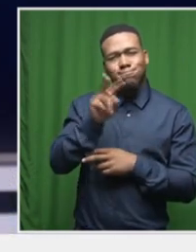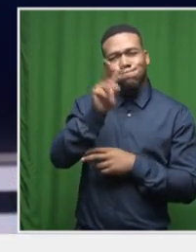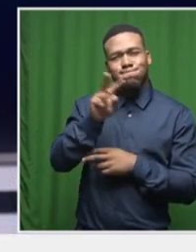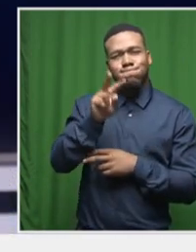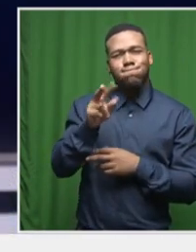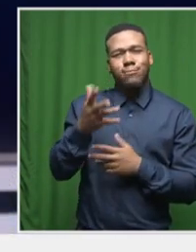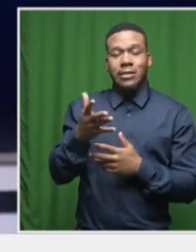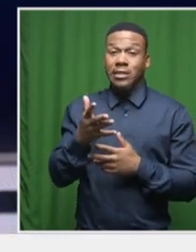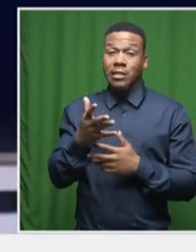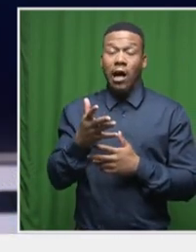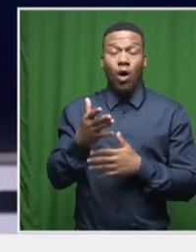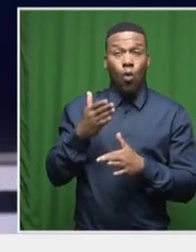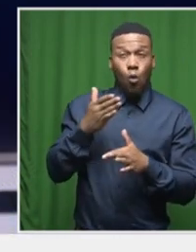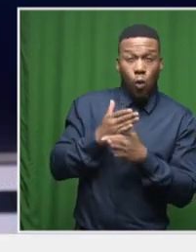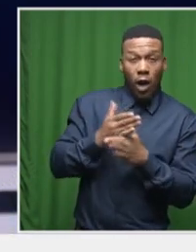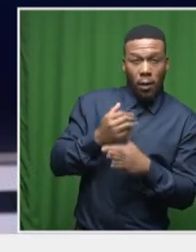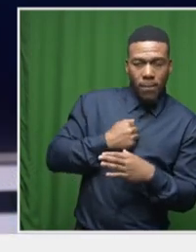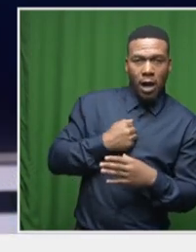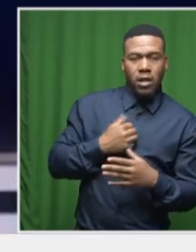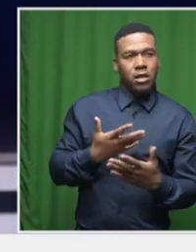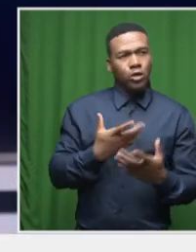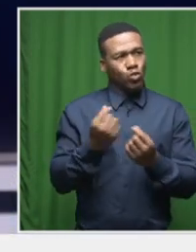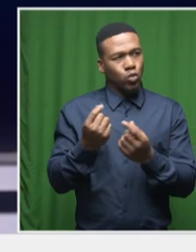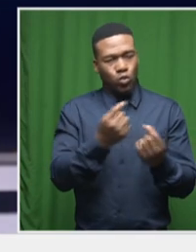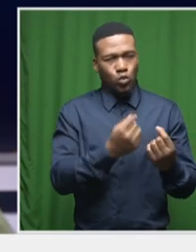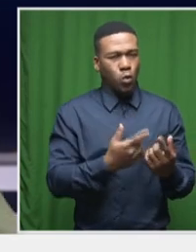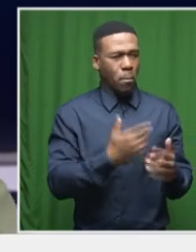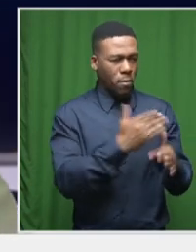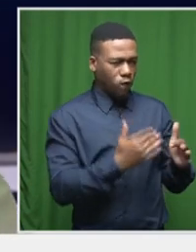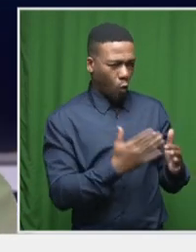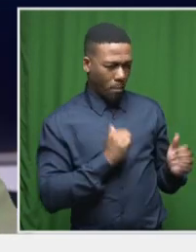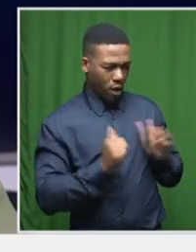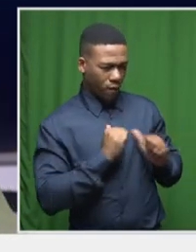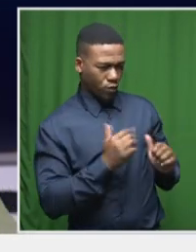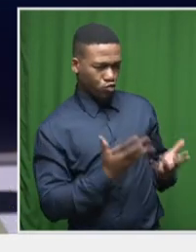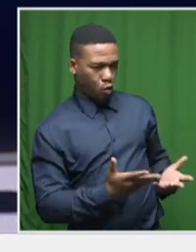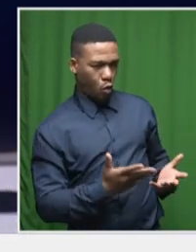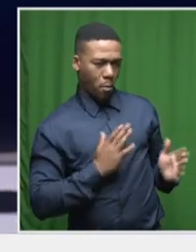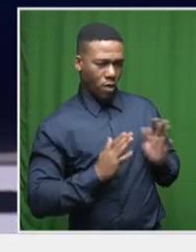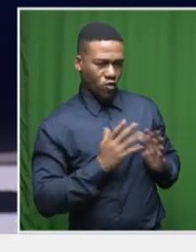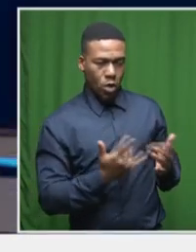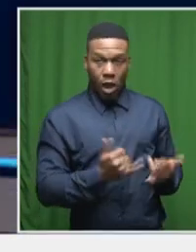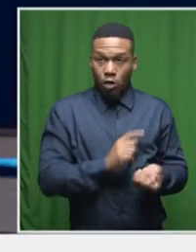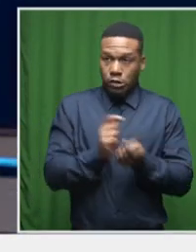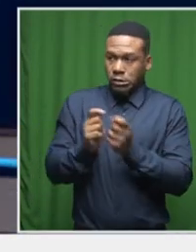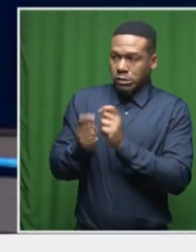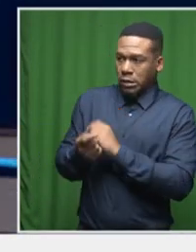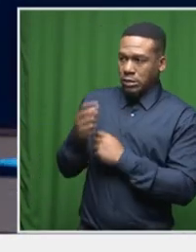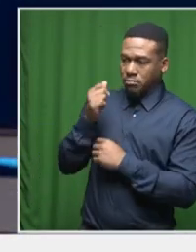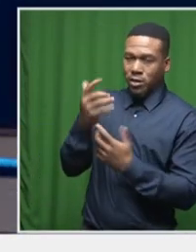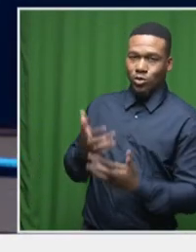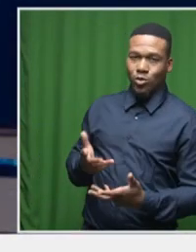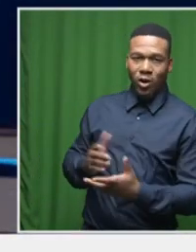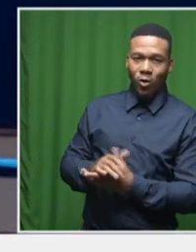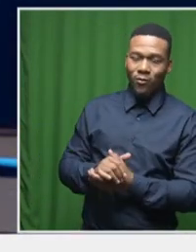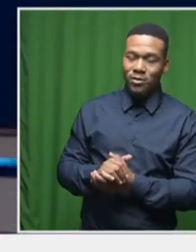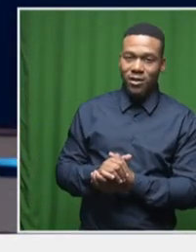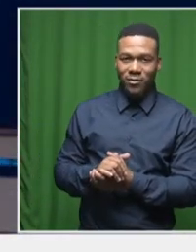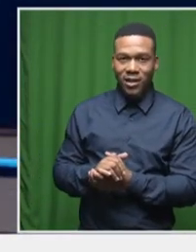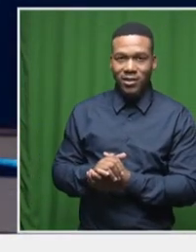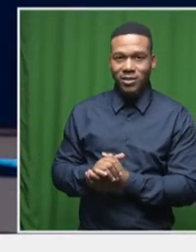stuff that I did before, but now I'm a changed man. Uh-huh. I need to do things differently. Okay. Now, Pontsho, just considering, you know,